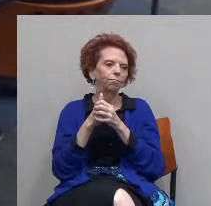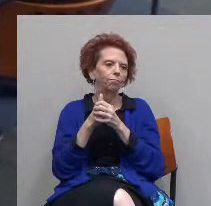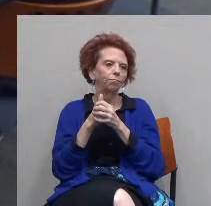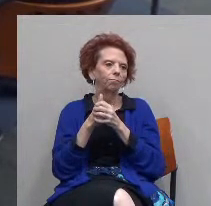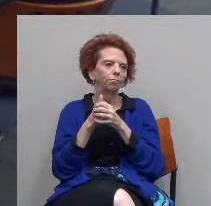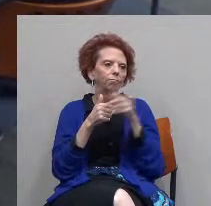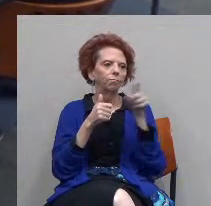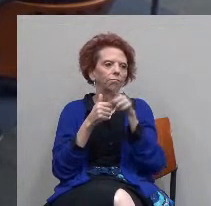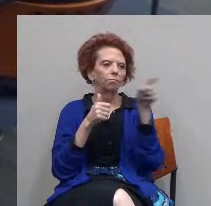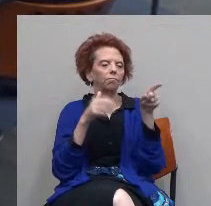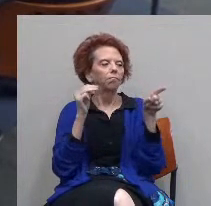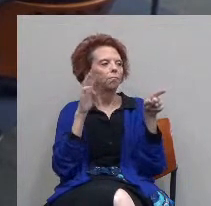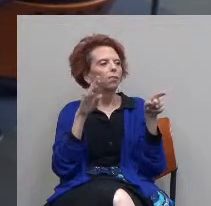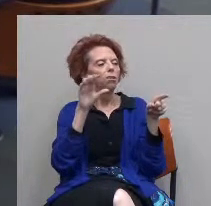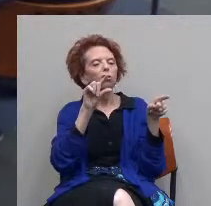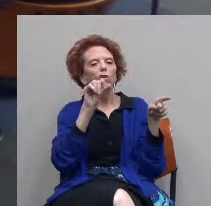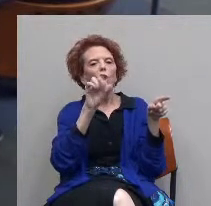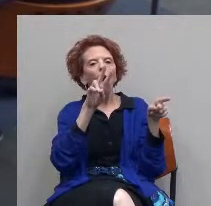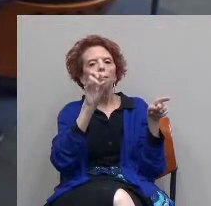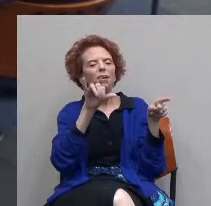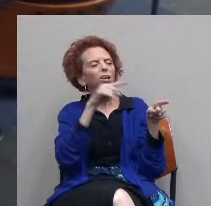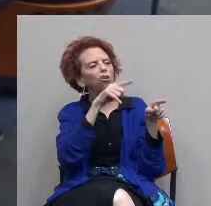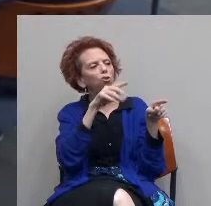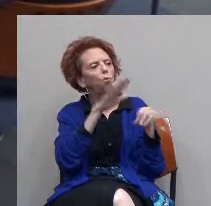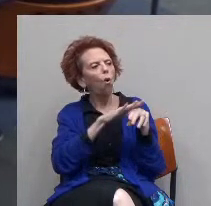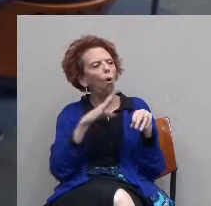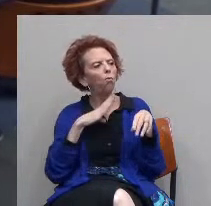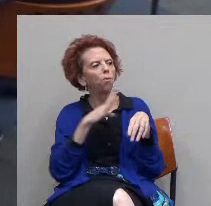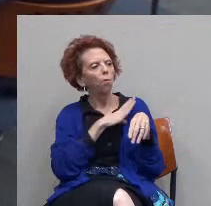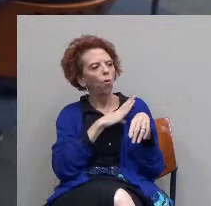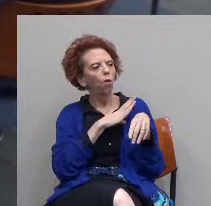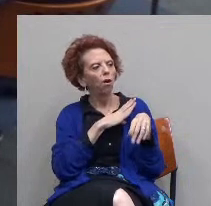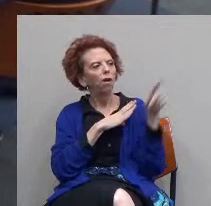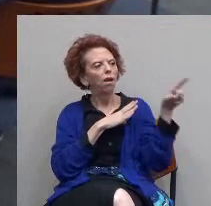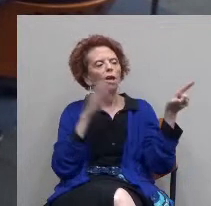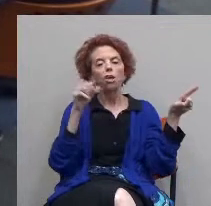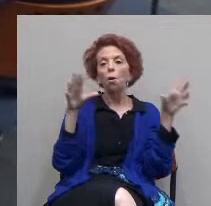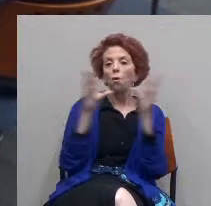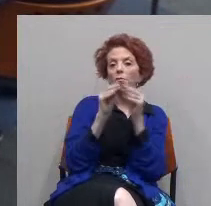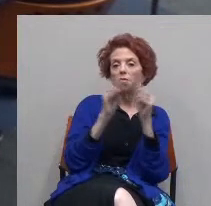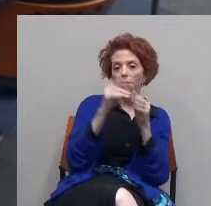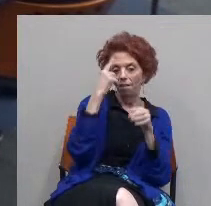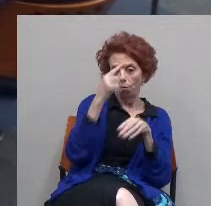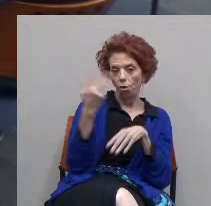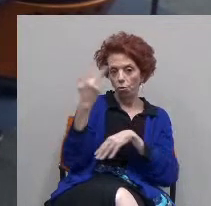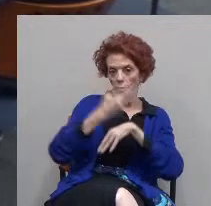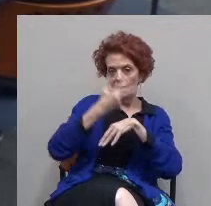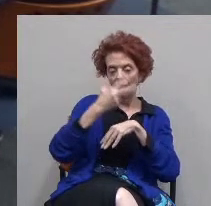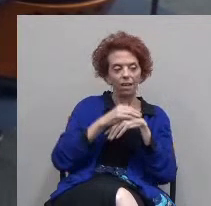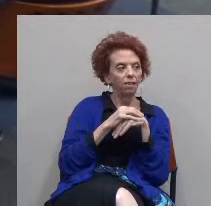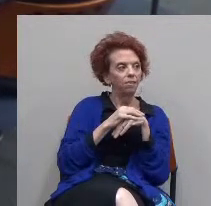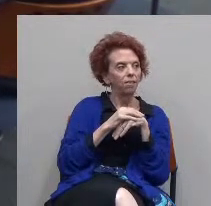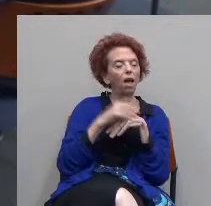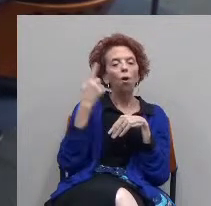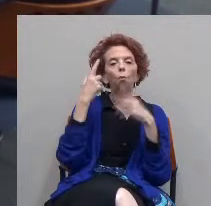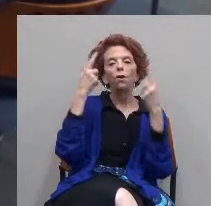Mr. Garvey, you 3 were days. on the board We when, used to meet for 3 days. and okay. We decided to